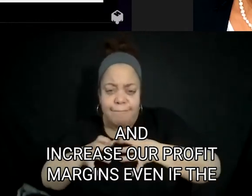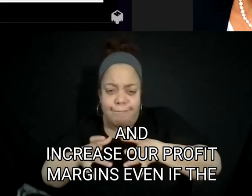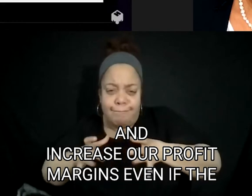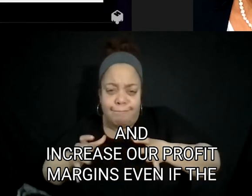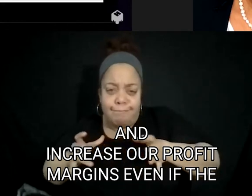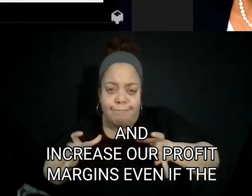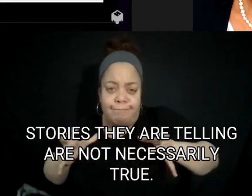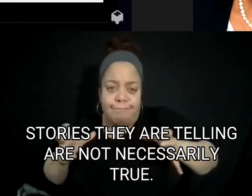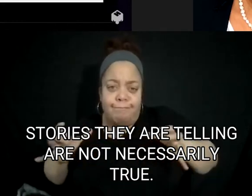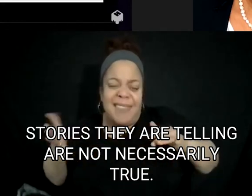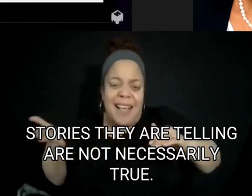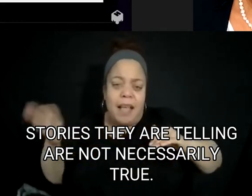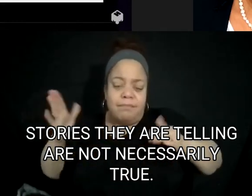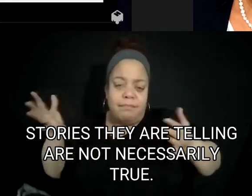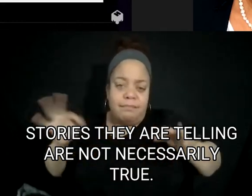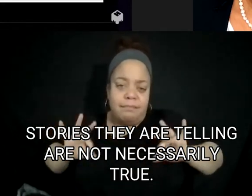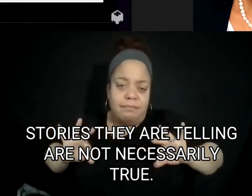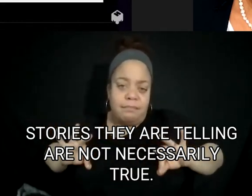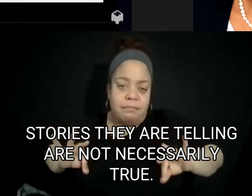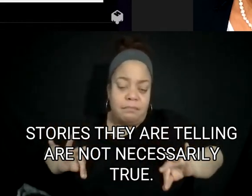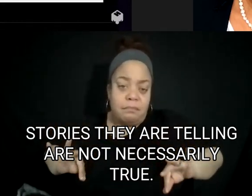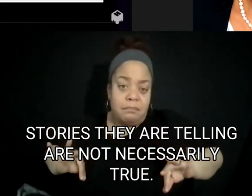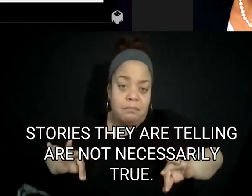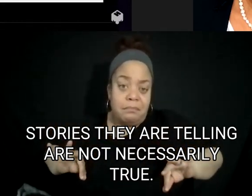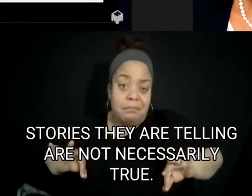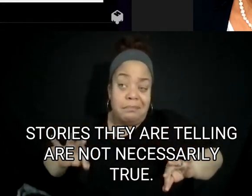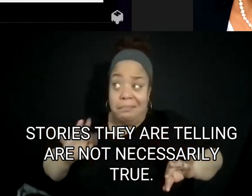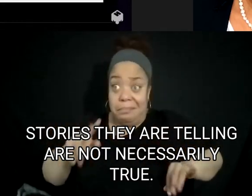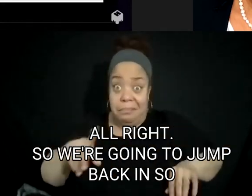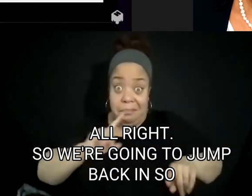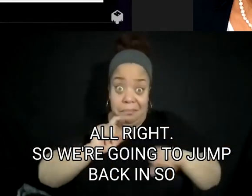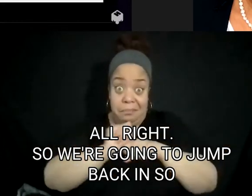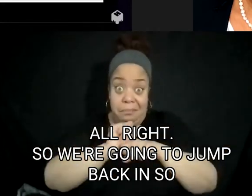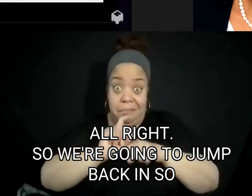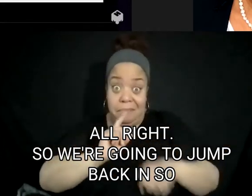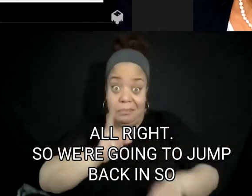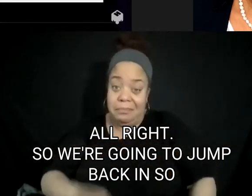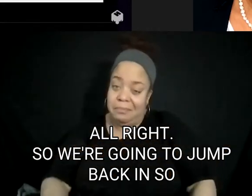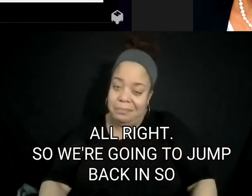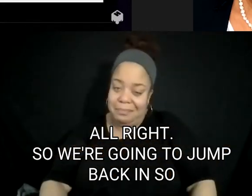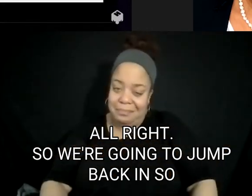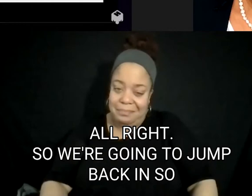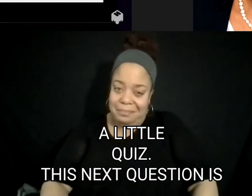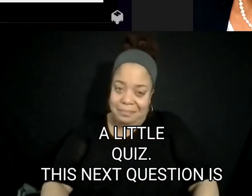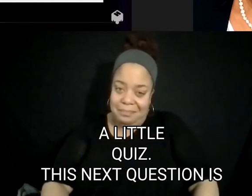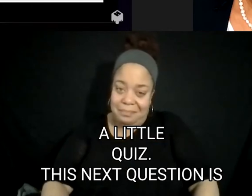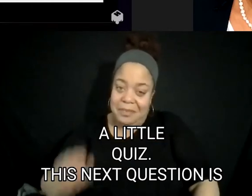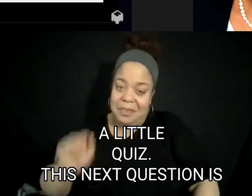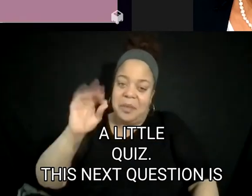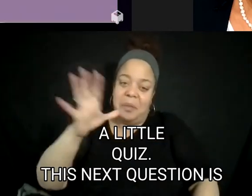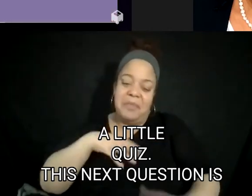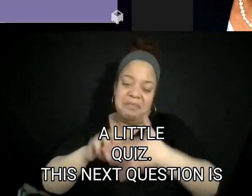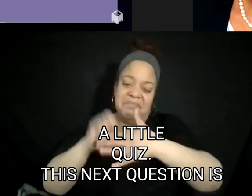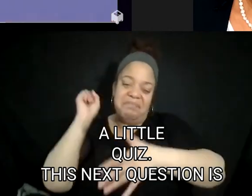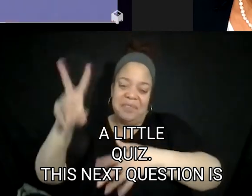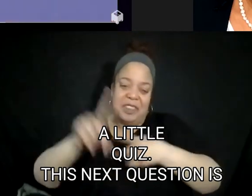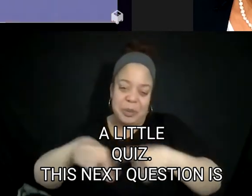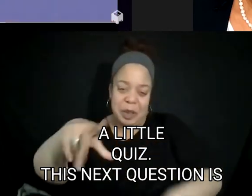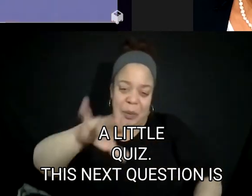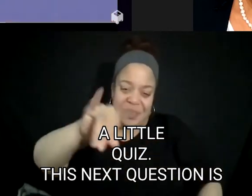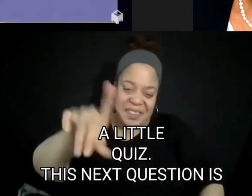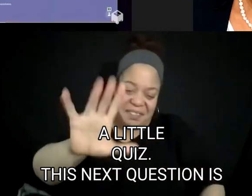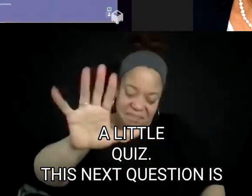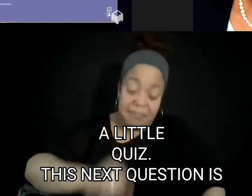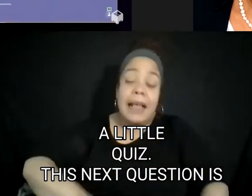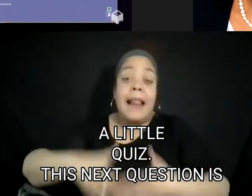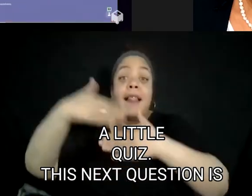we're going to jump back in. So a little quiz. This next question is definitely worth points. So get over to Menti